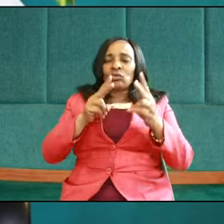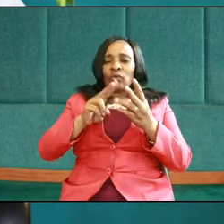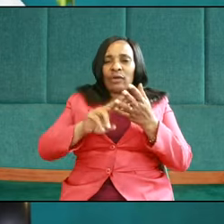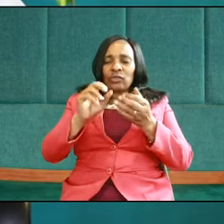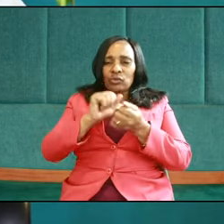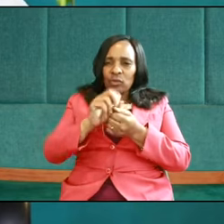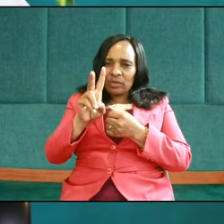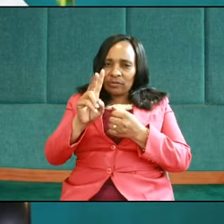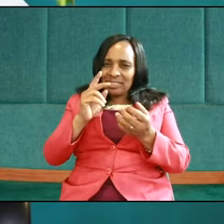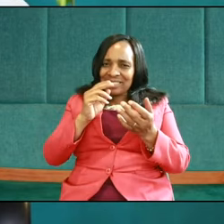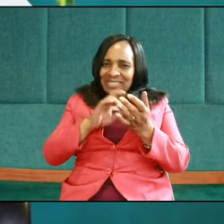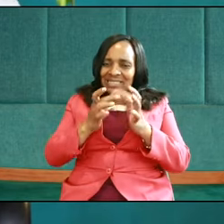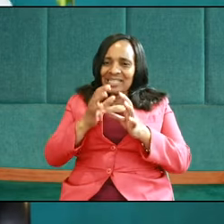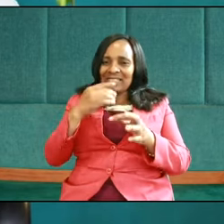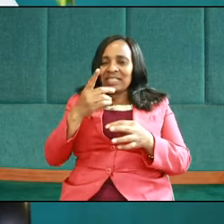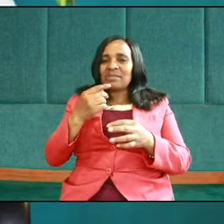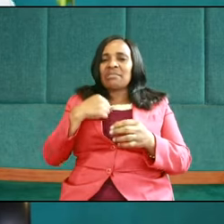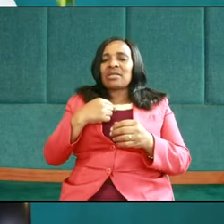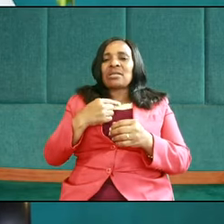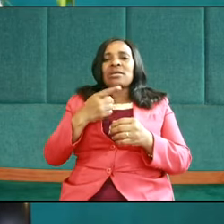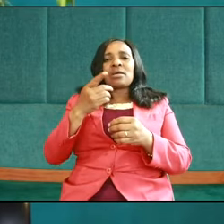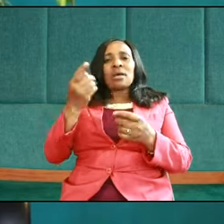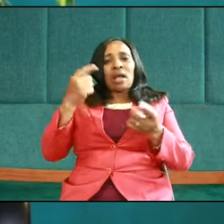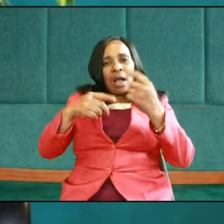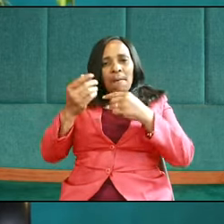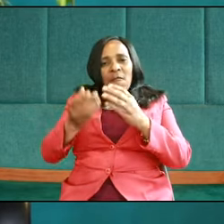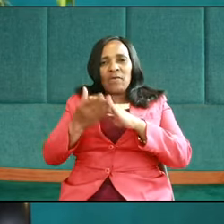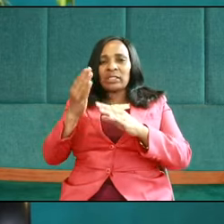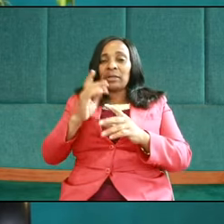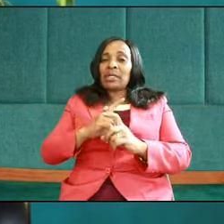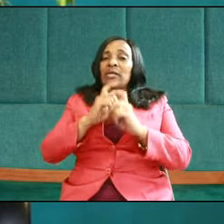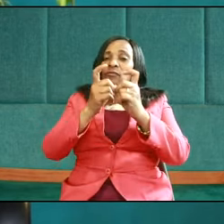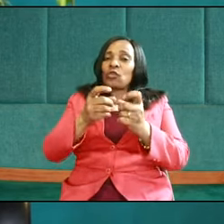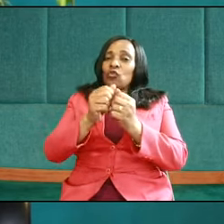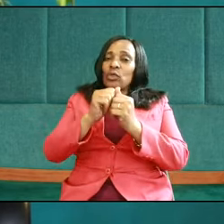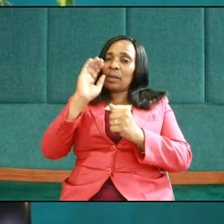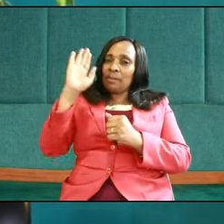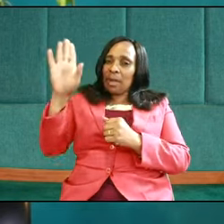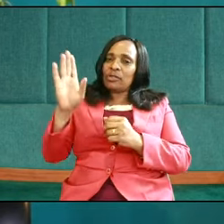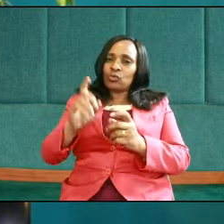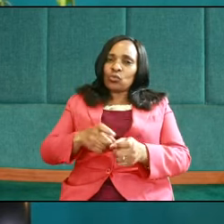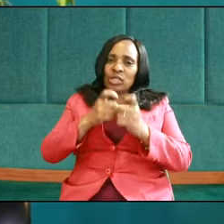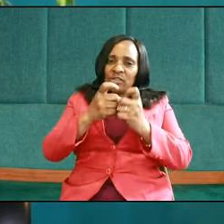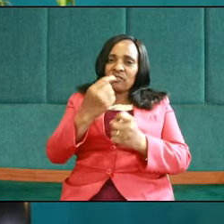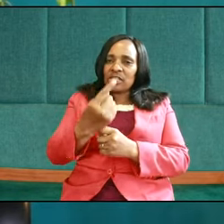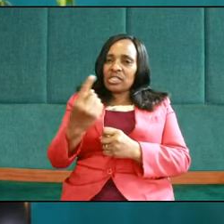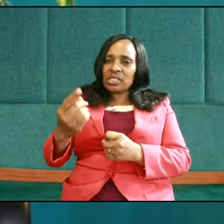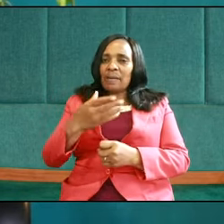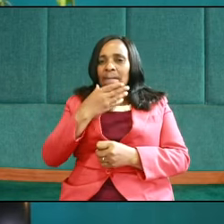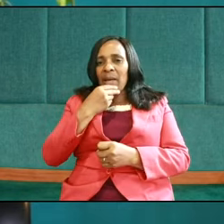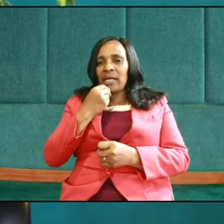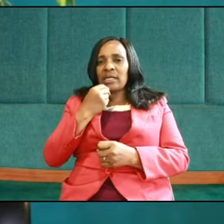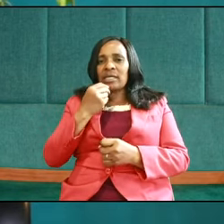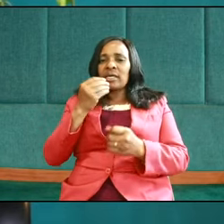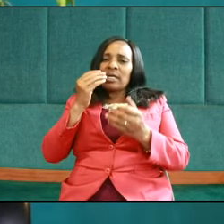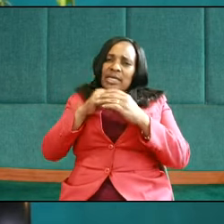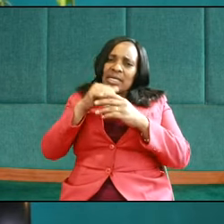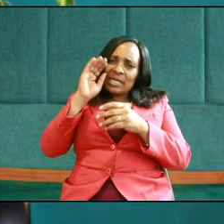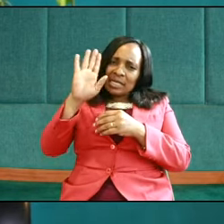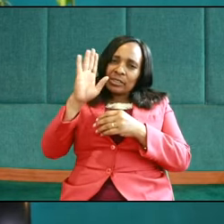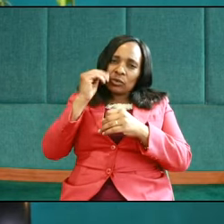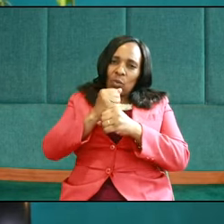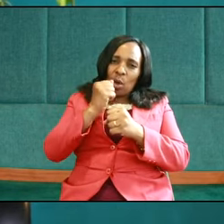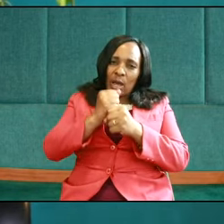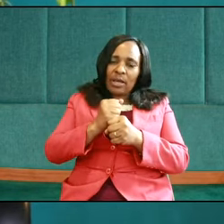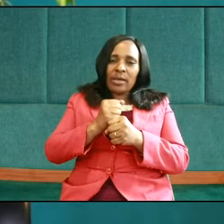Jesus says that, "Behold, I come quickly, and my reward is with me to give every man according as his work